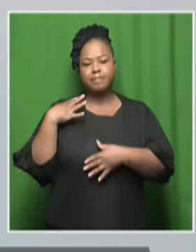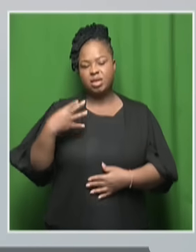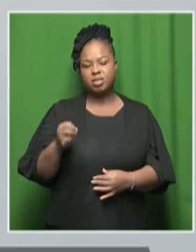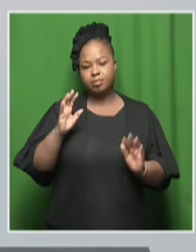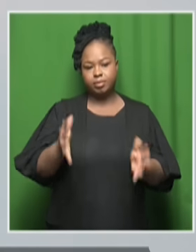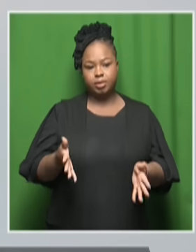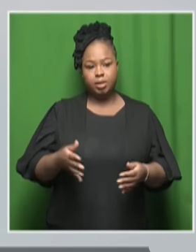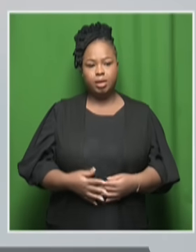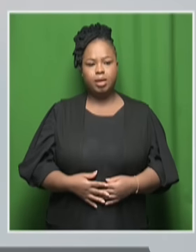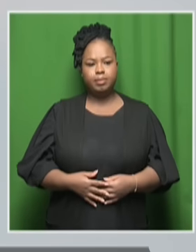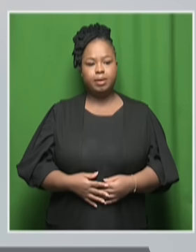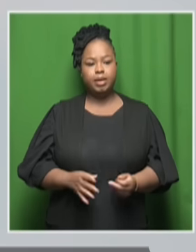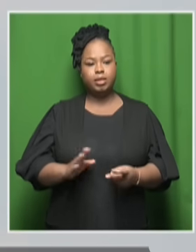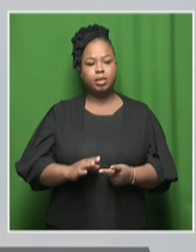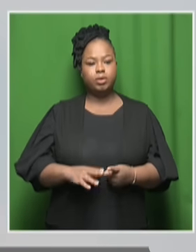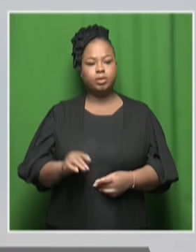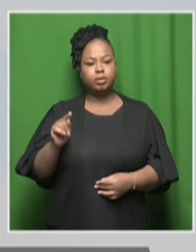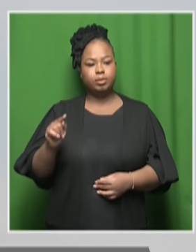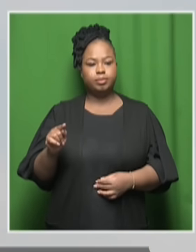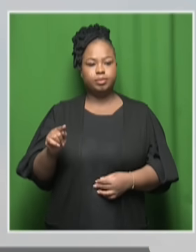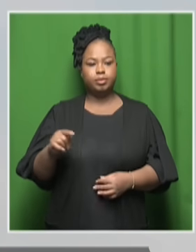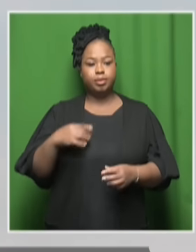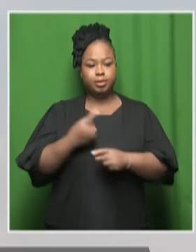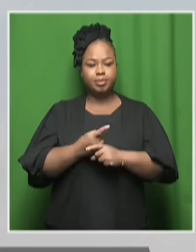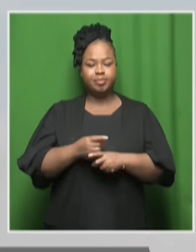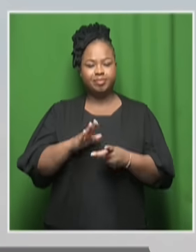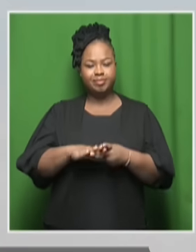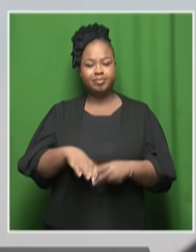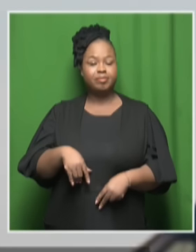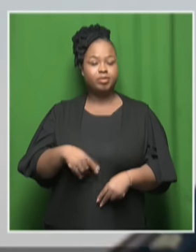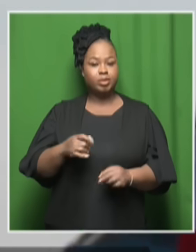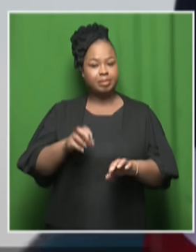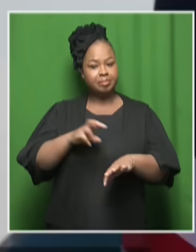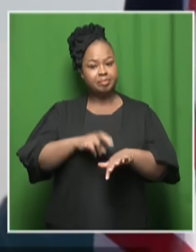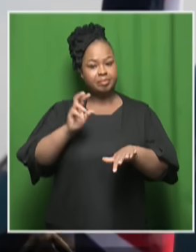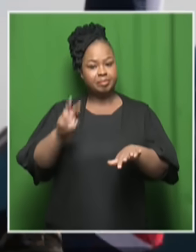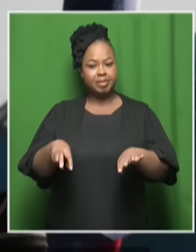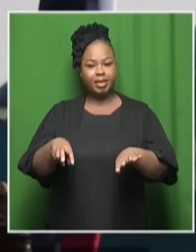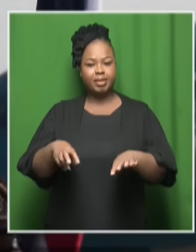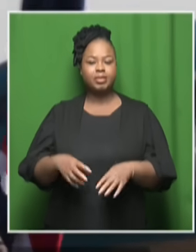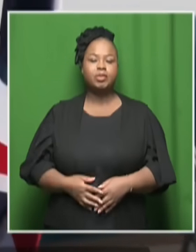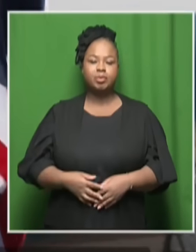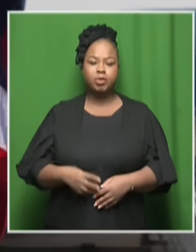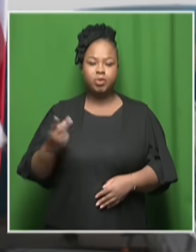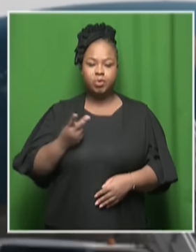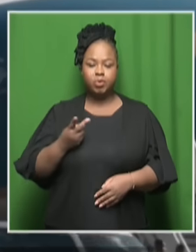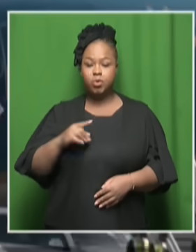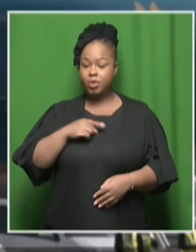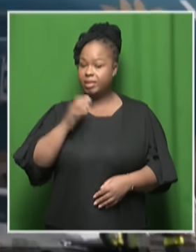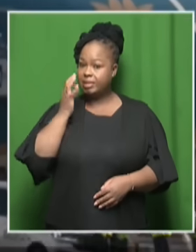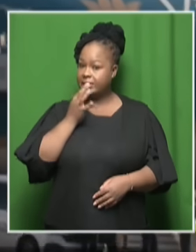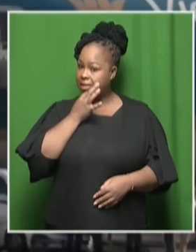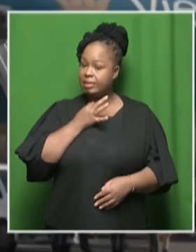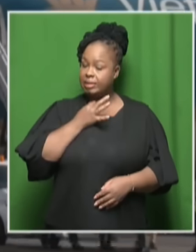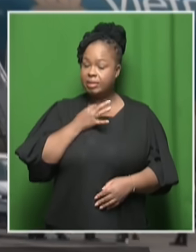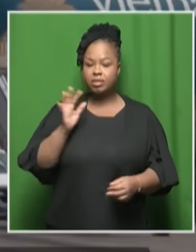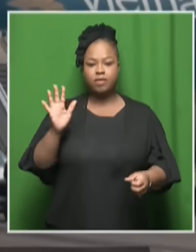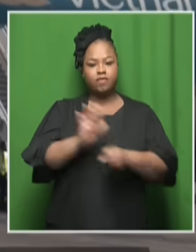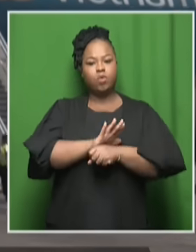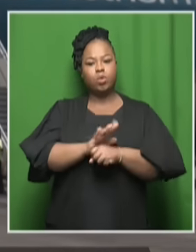else on board there. Of course, we will wait to see who actually disembarks from that plane, but we've been told that there's quite a